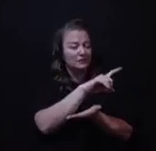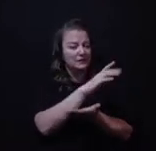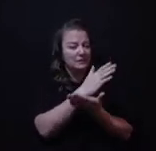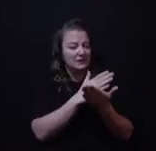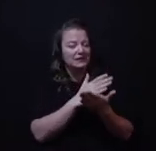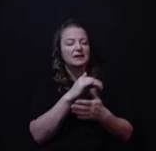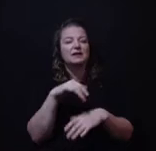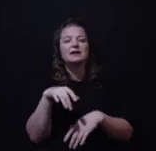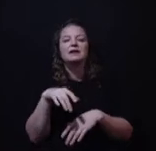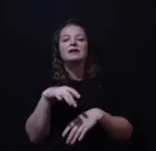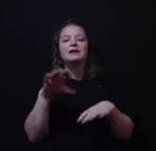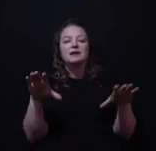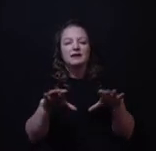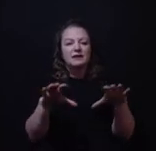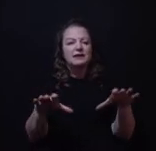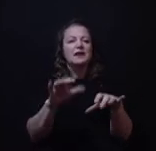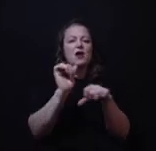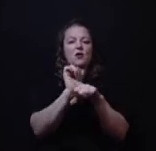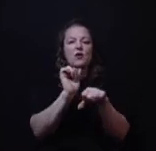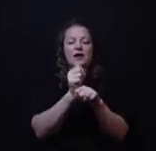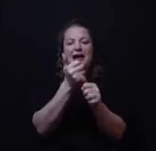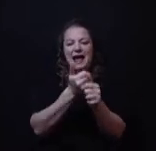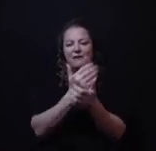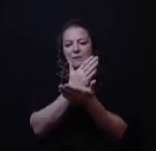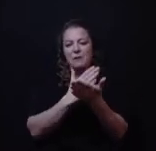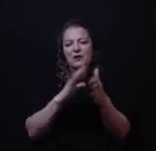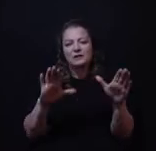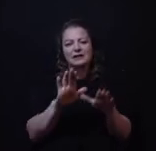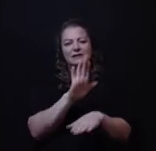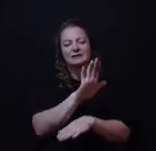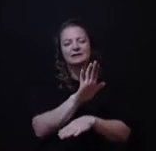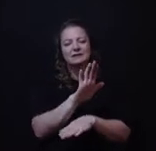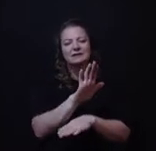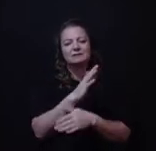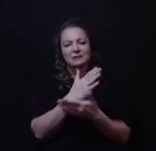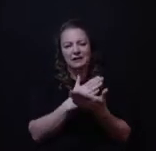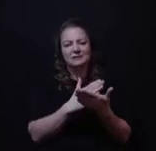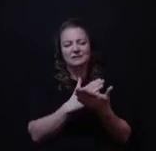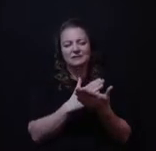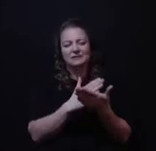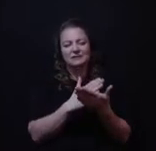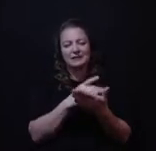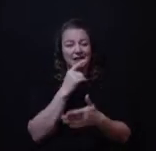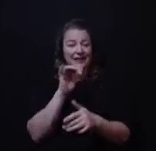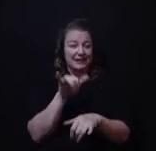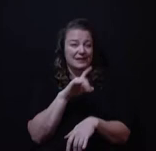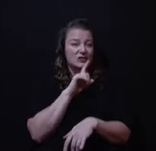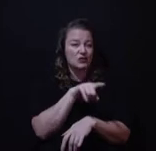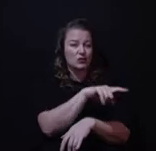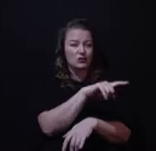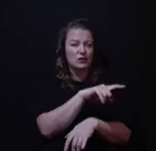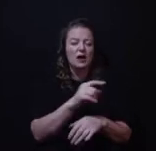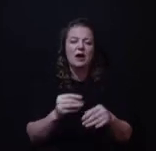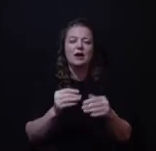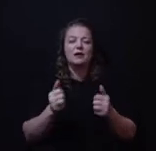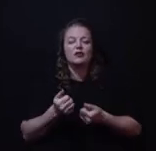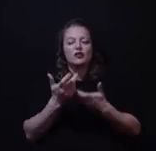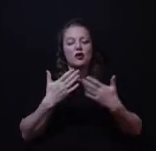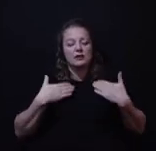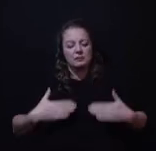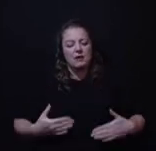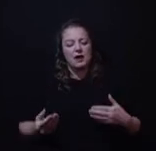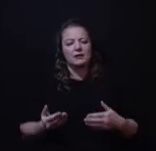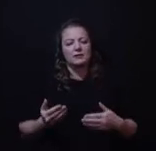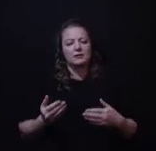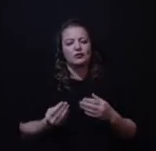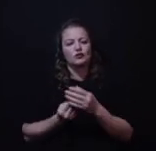according to the effective working by which every part does its share, that's you, by the way, causes growth of the body for